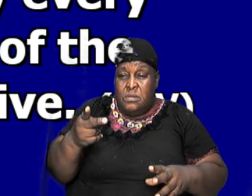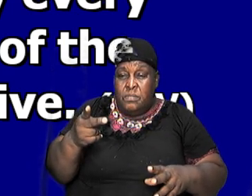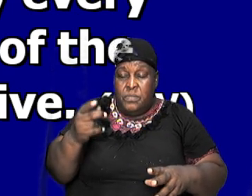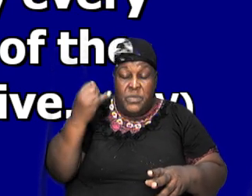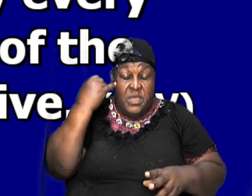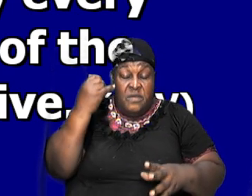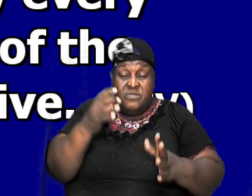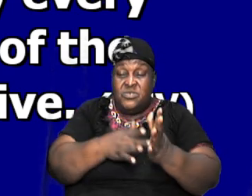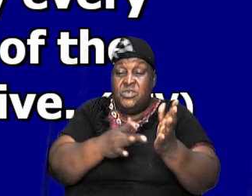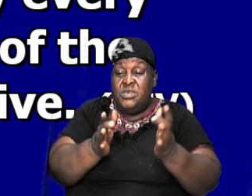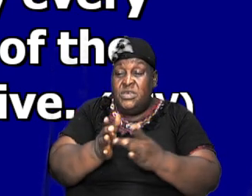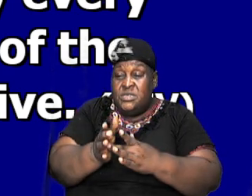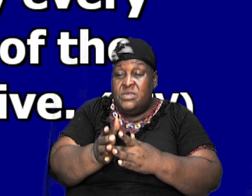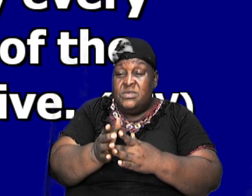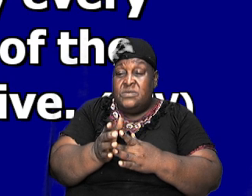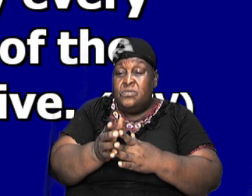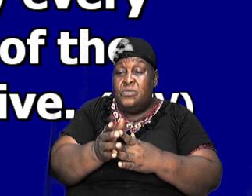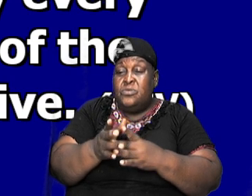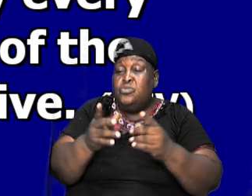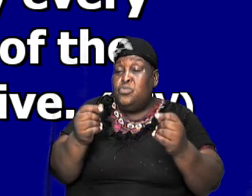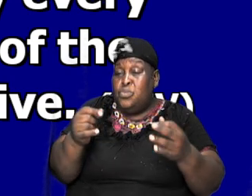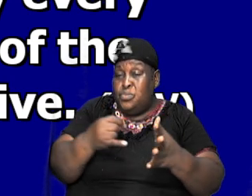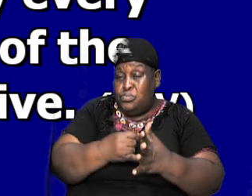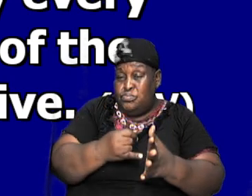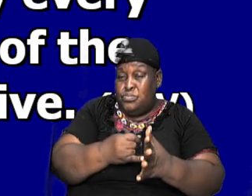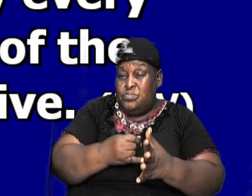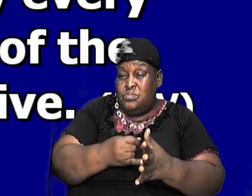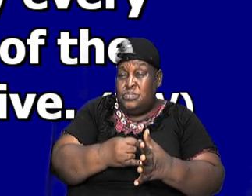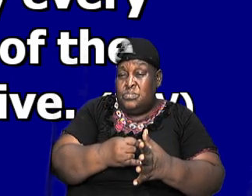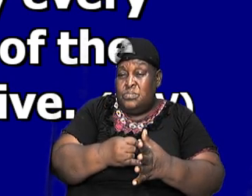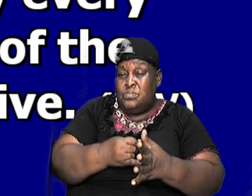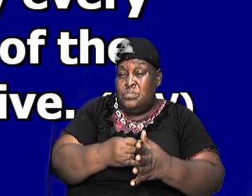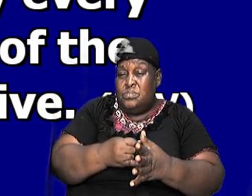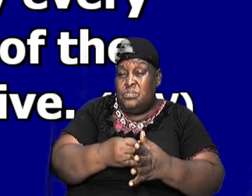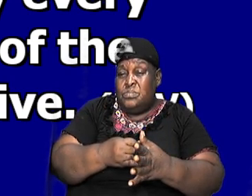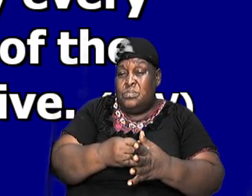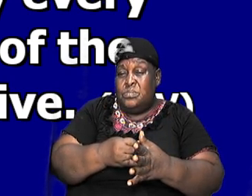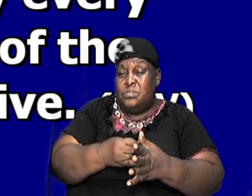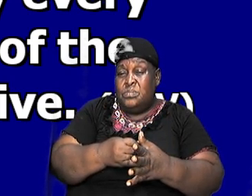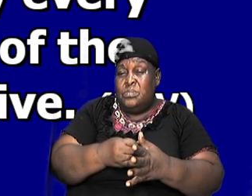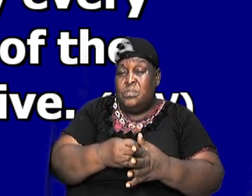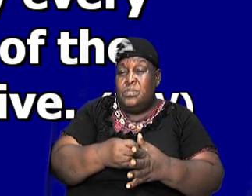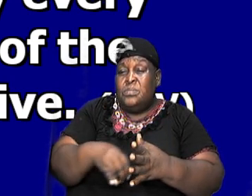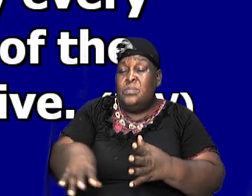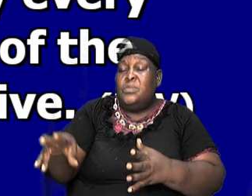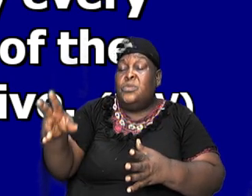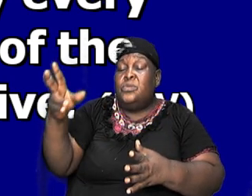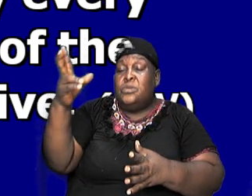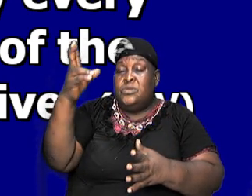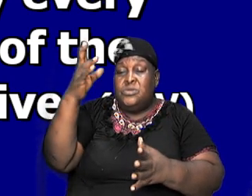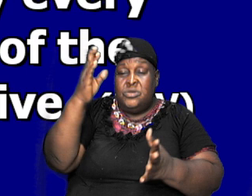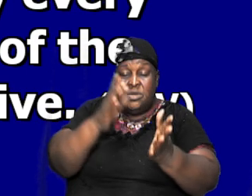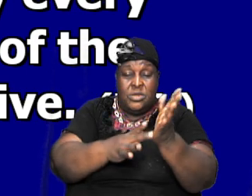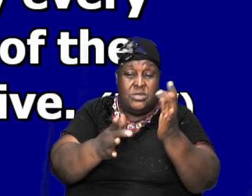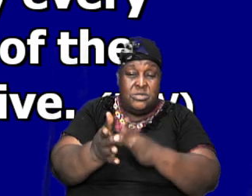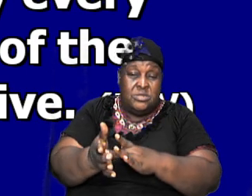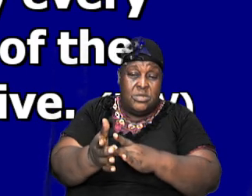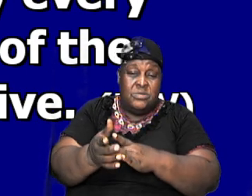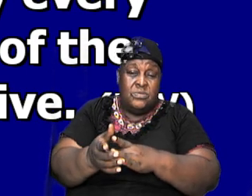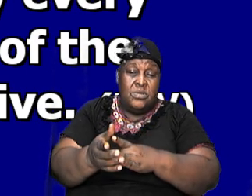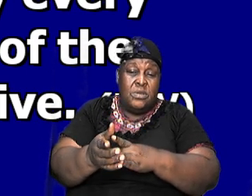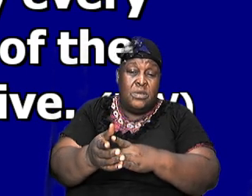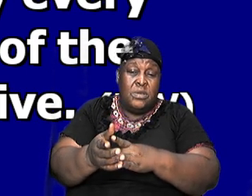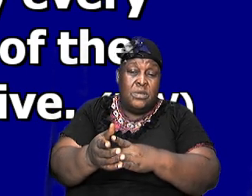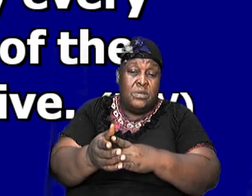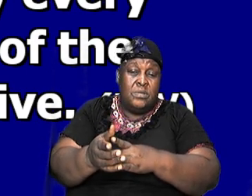that, then he would have been, you know, catering more to the physical man than to the